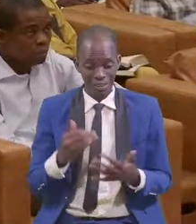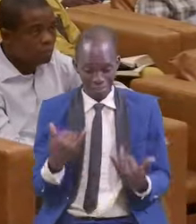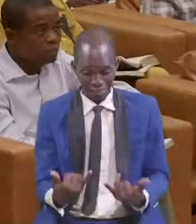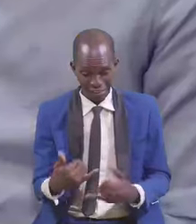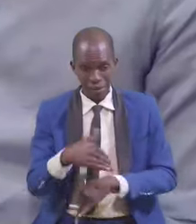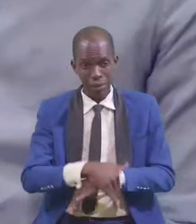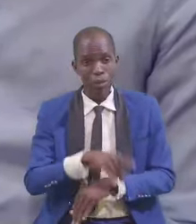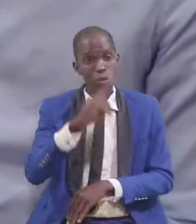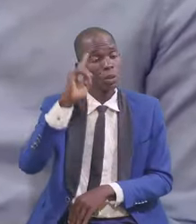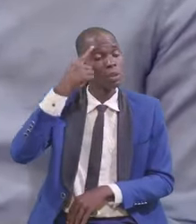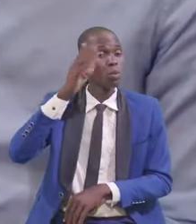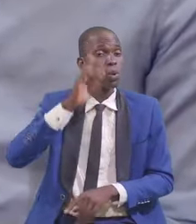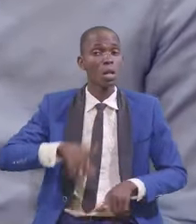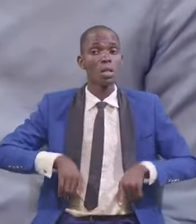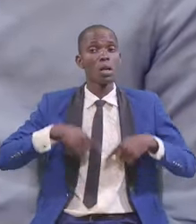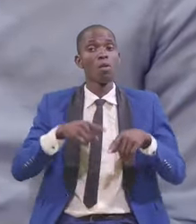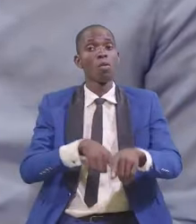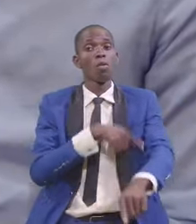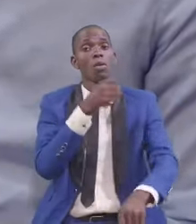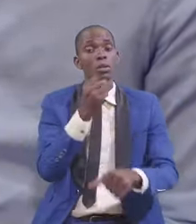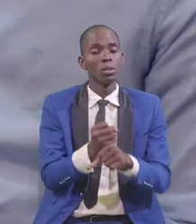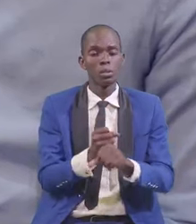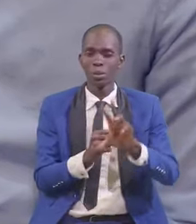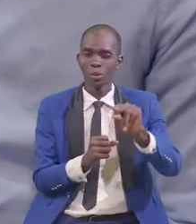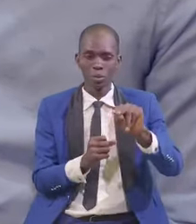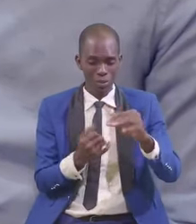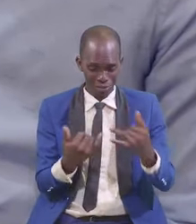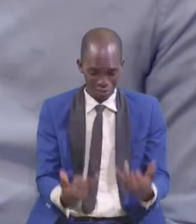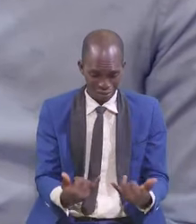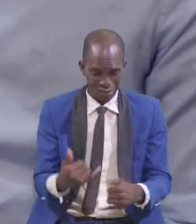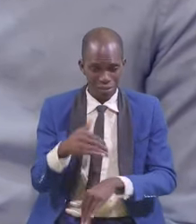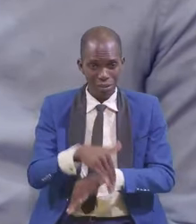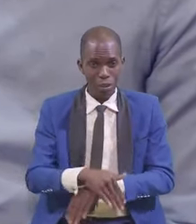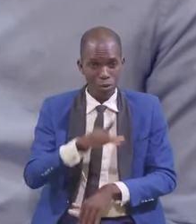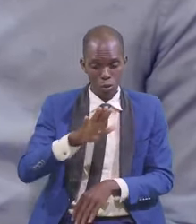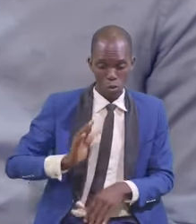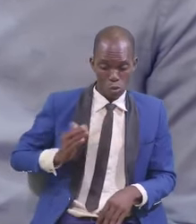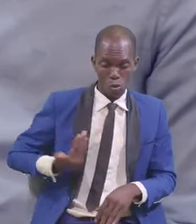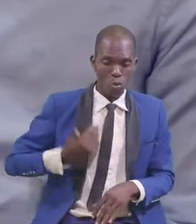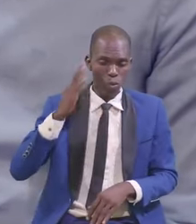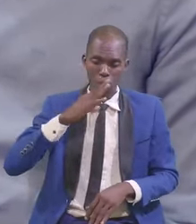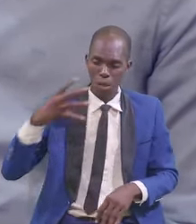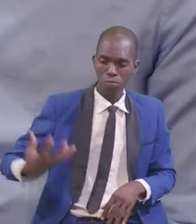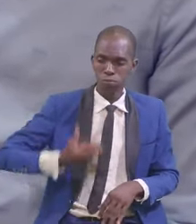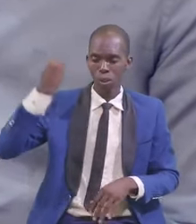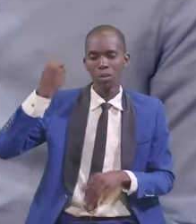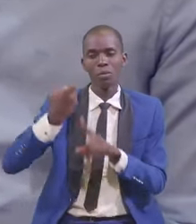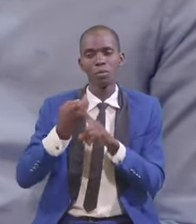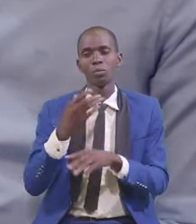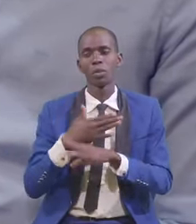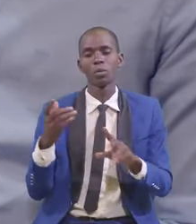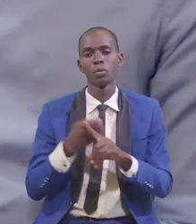years they this night thy Soul shall be required of thee then who